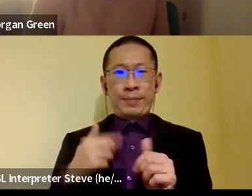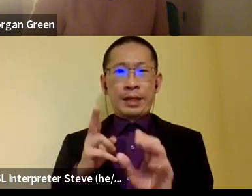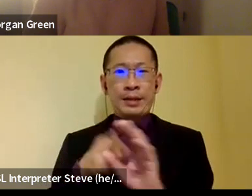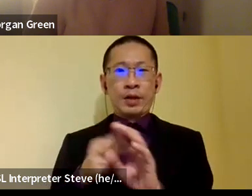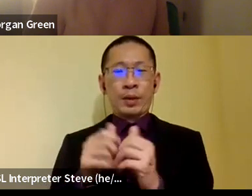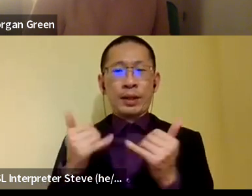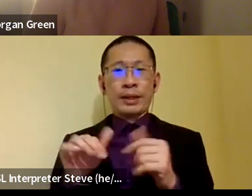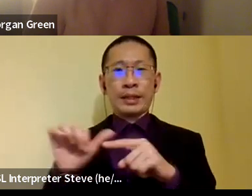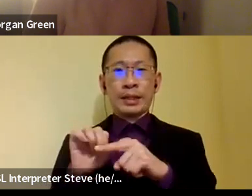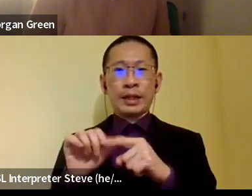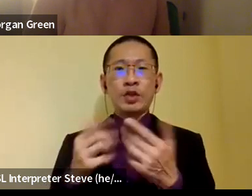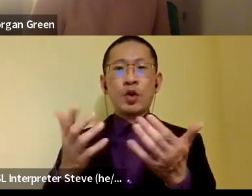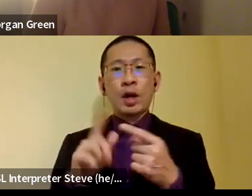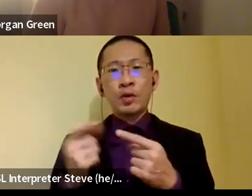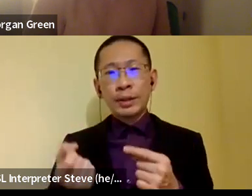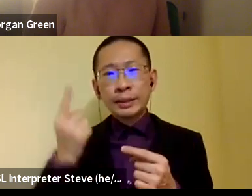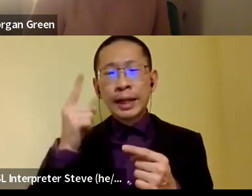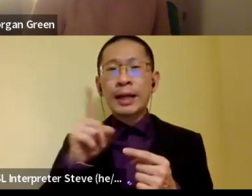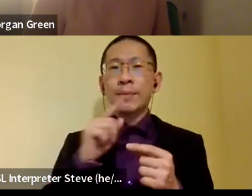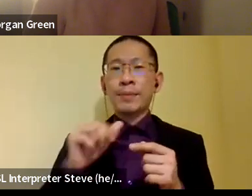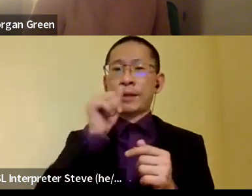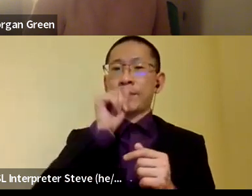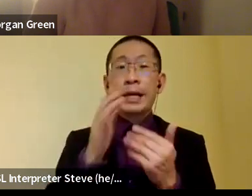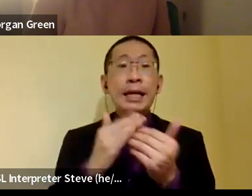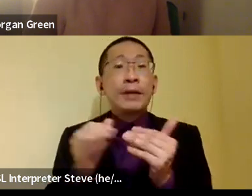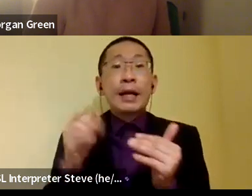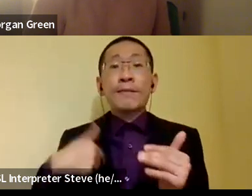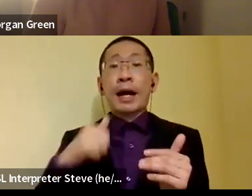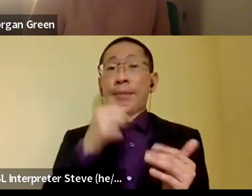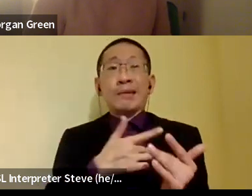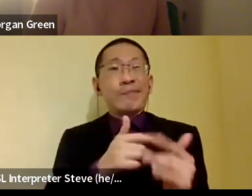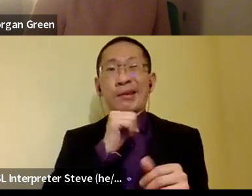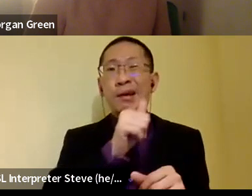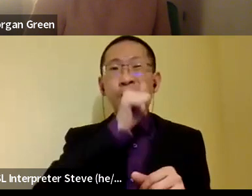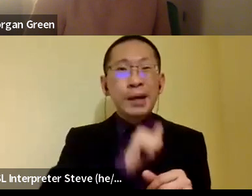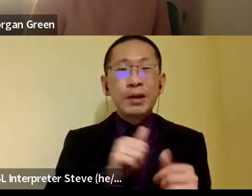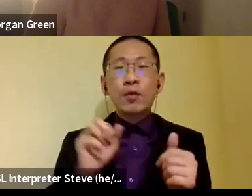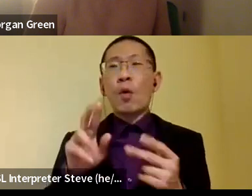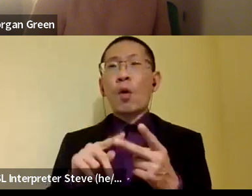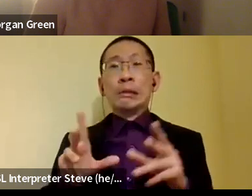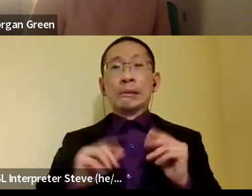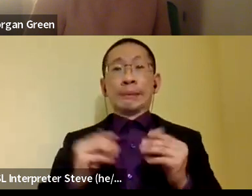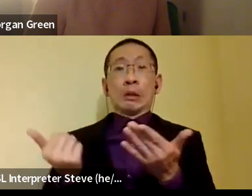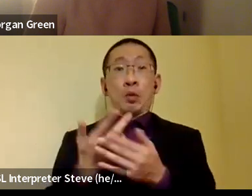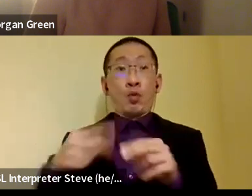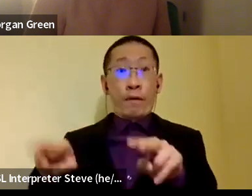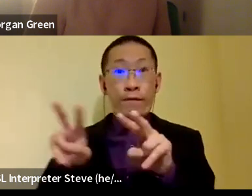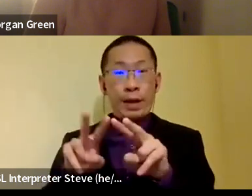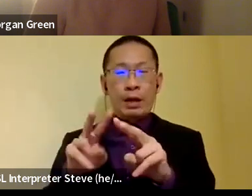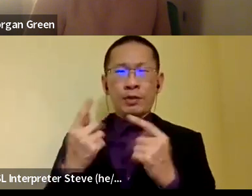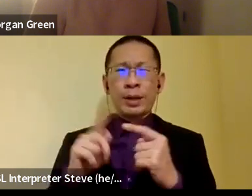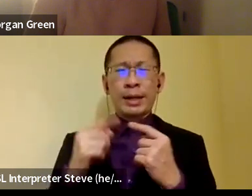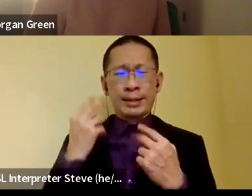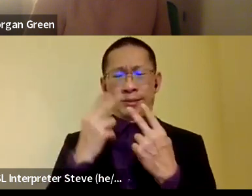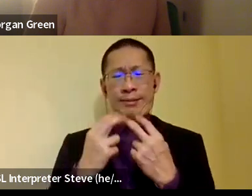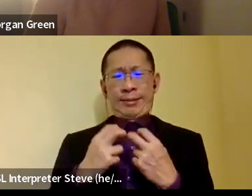of desiring to understand or being patient, even if I'm not naturally patient, or taking on a new value and really trying to see how that's